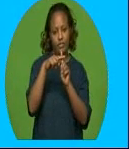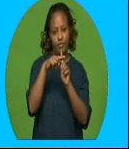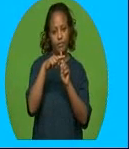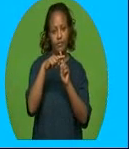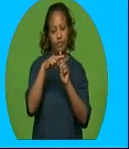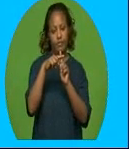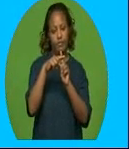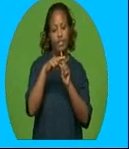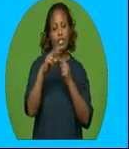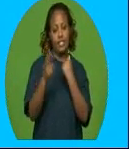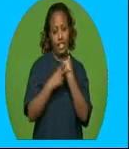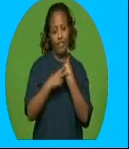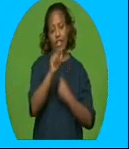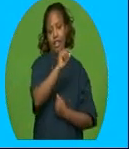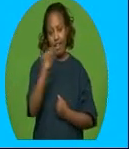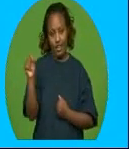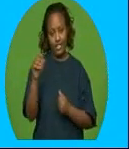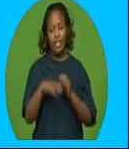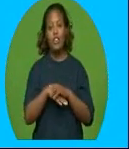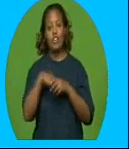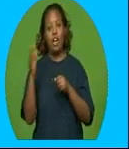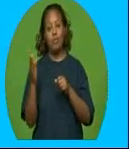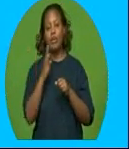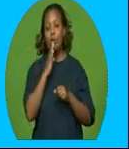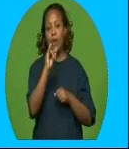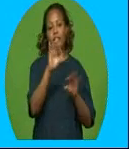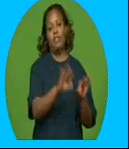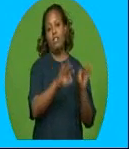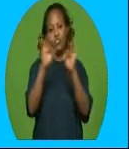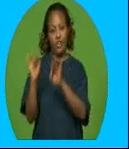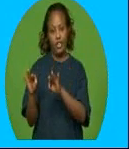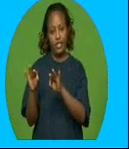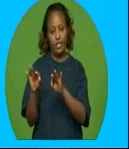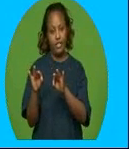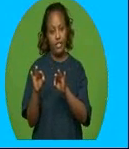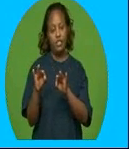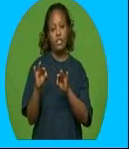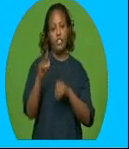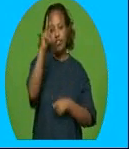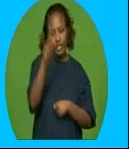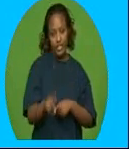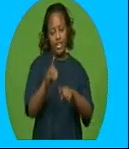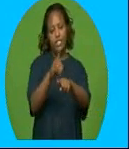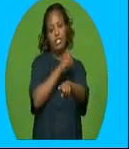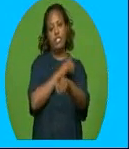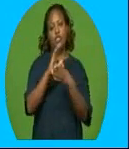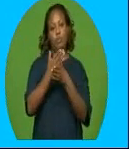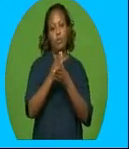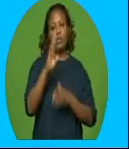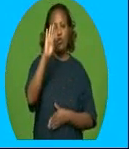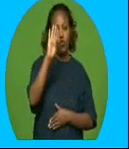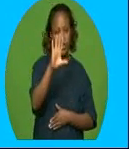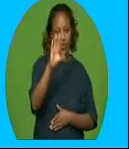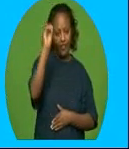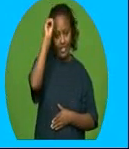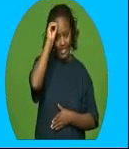positive. The saving line is derived by transferring the vertical distance